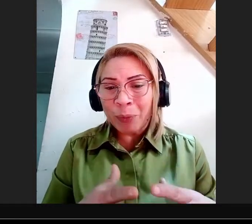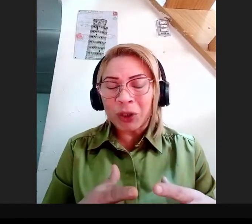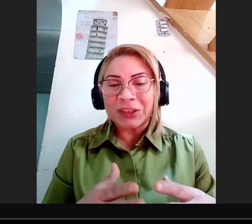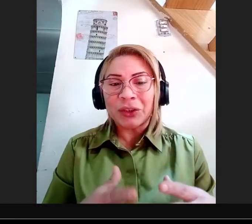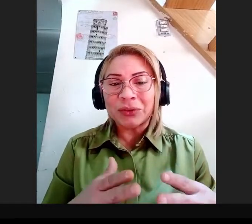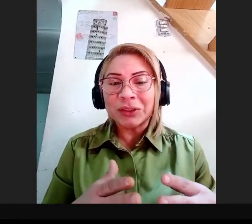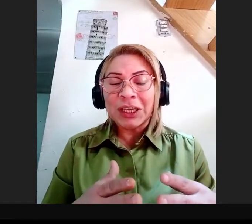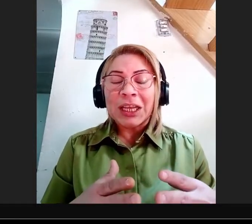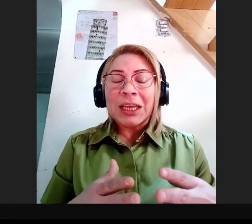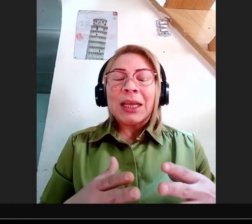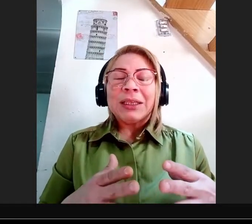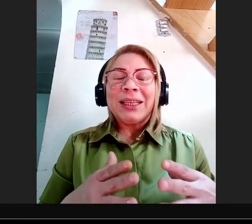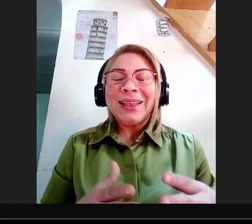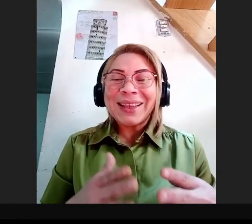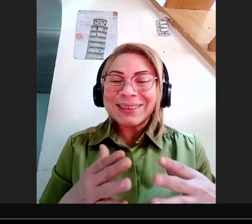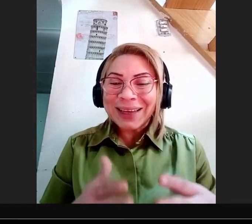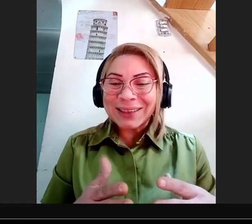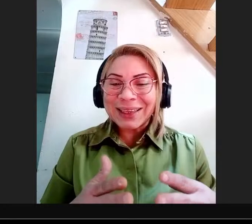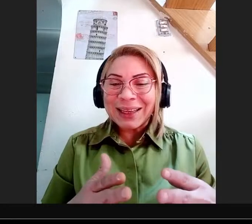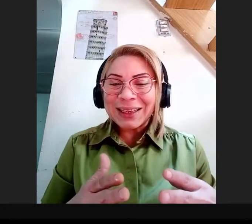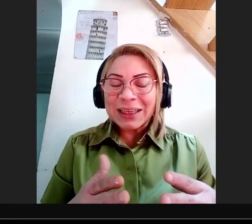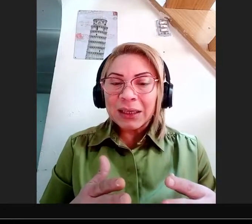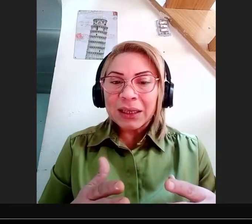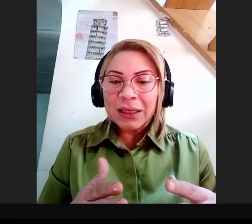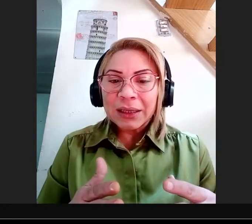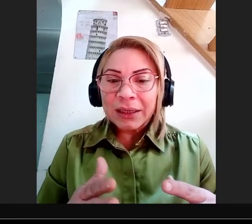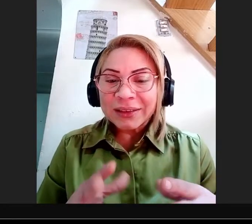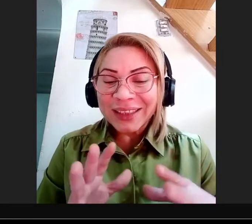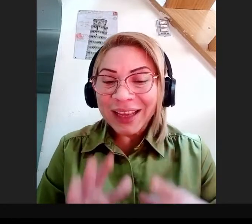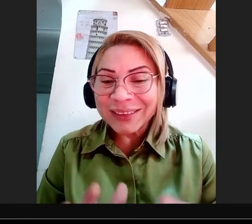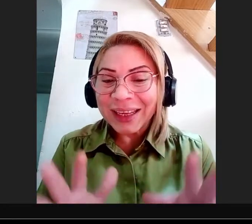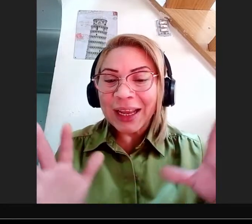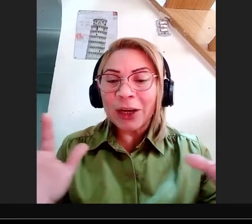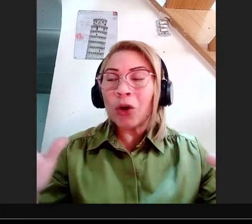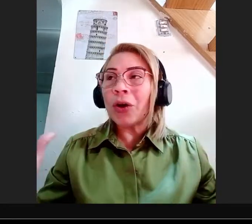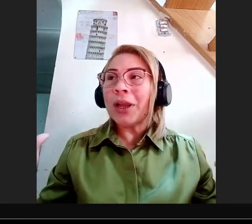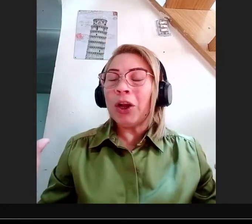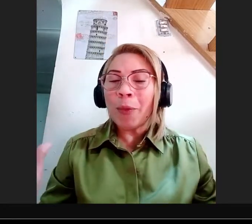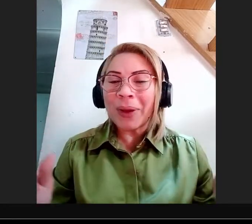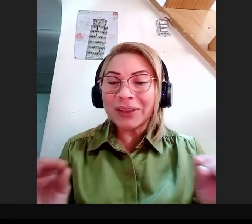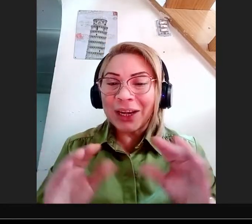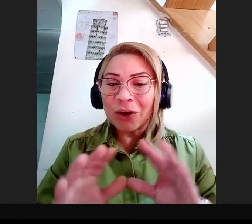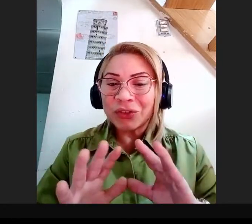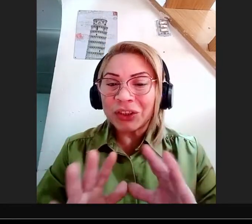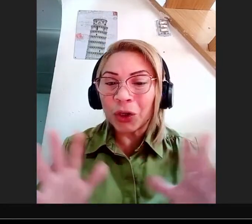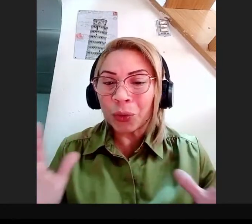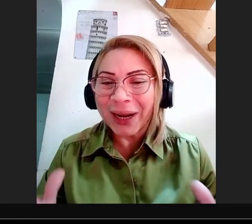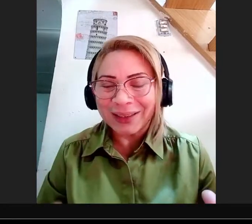labor, most of this exploitation, the human trafficking,